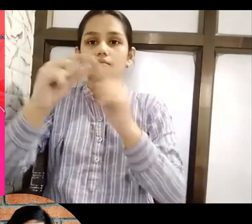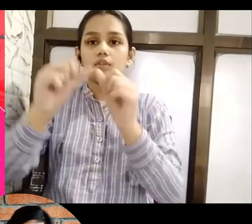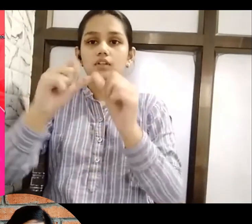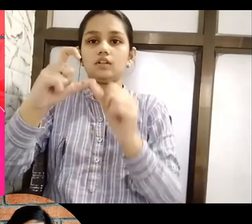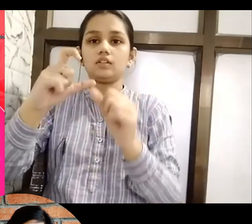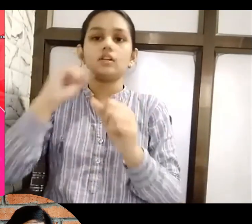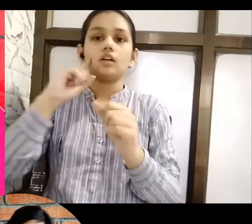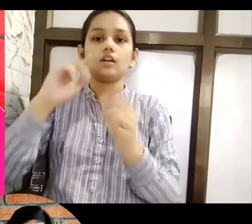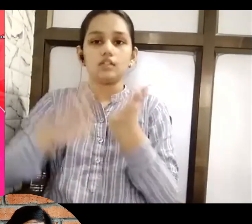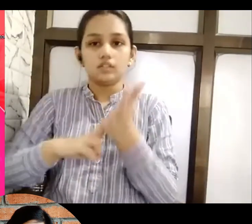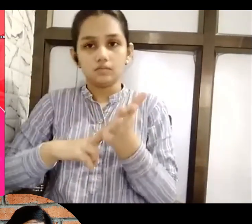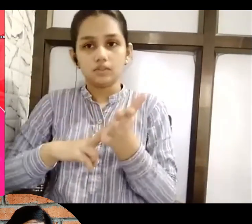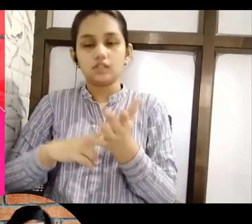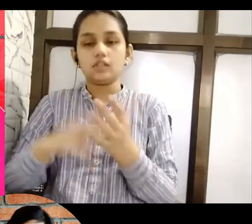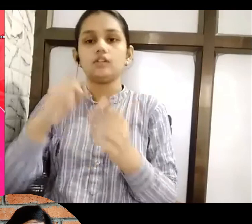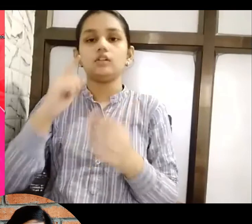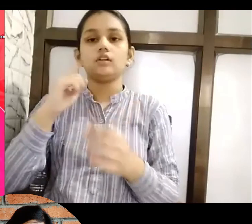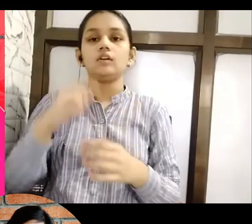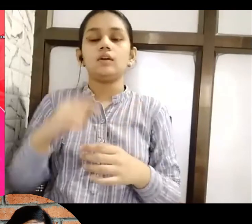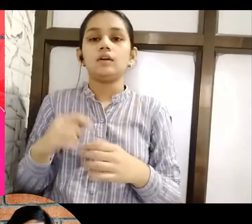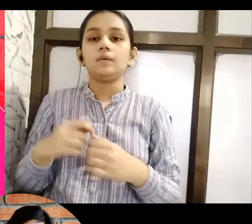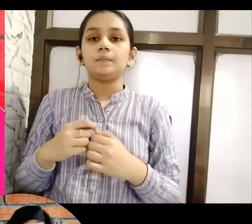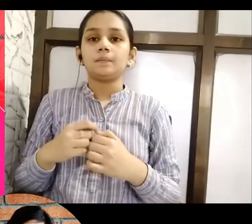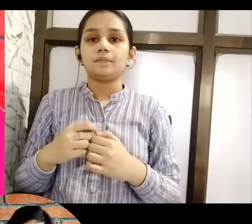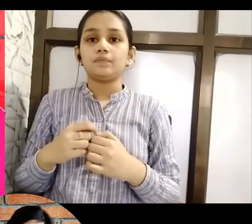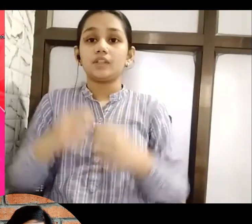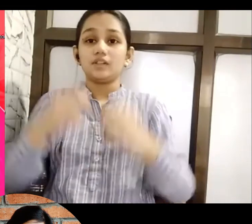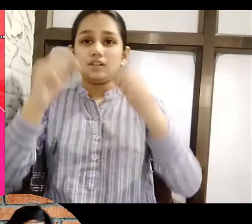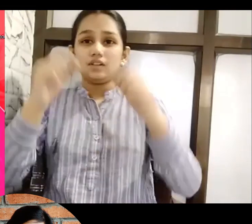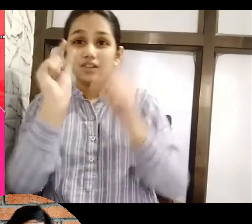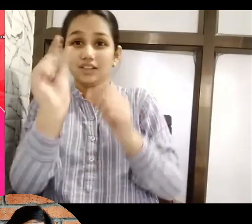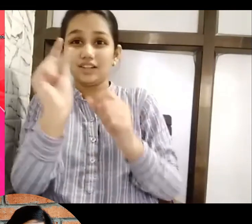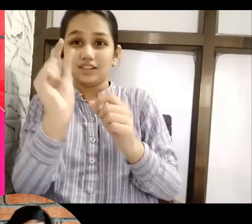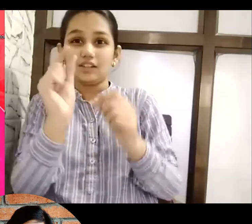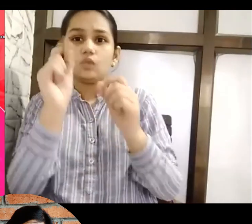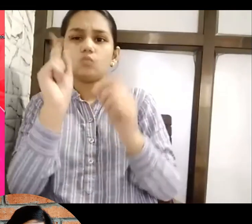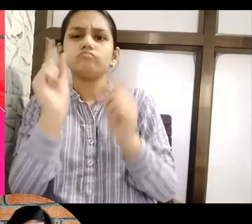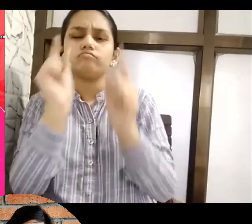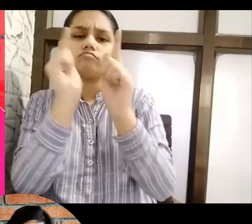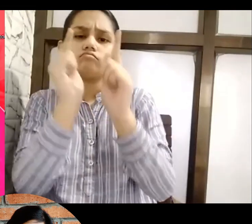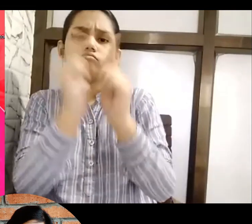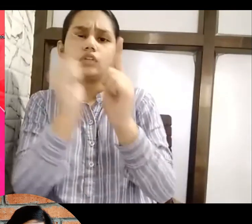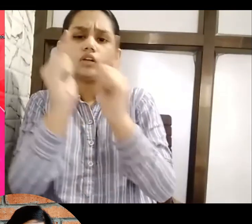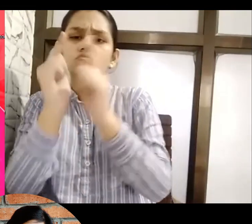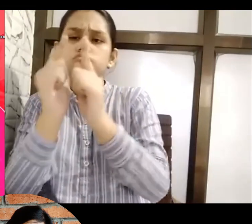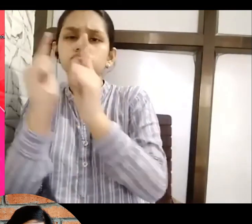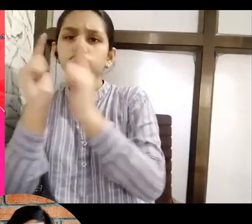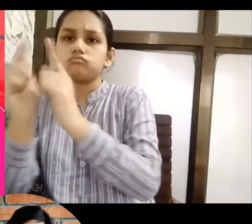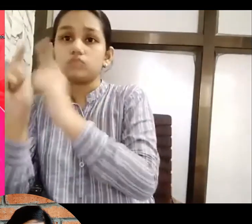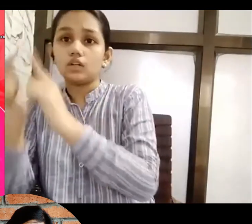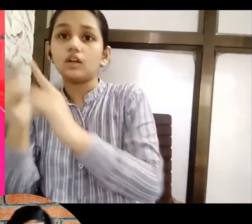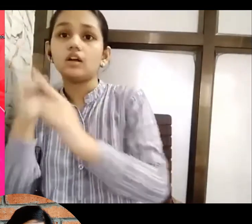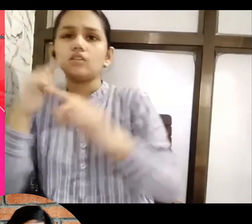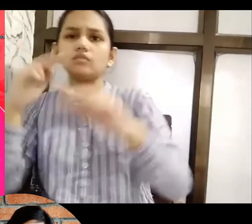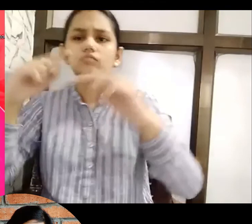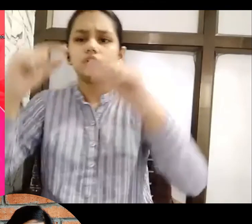my letter spacing, right? Space between letter. Line spacing, space between